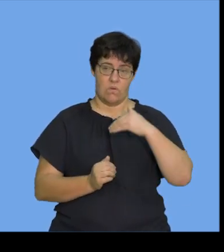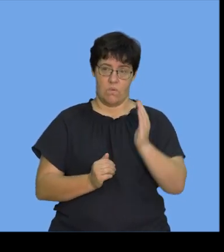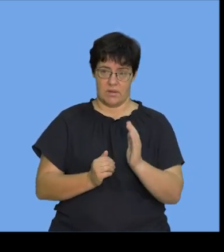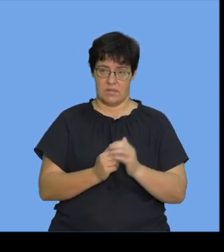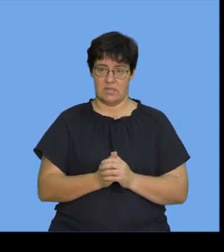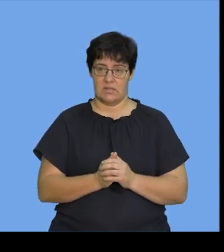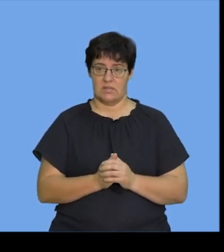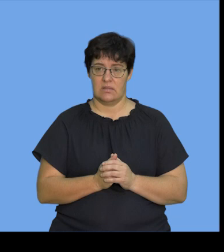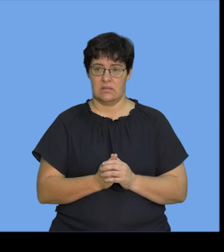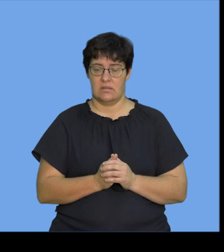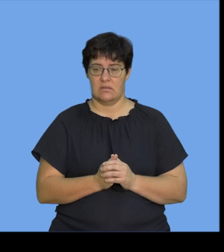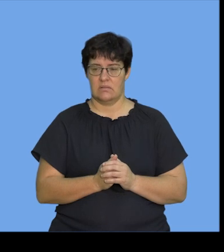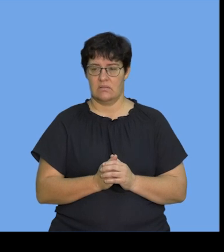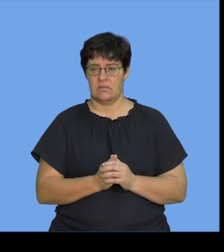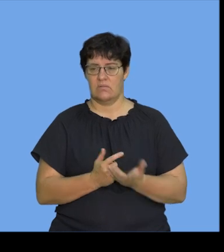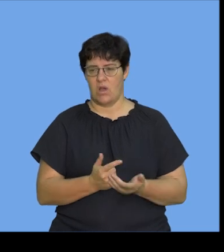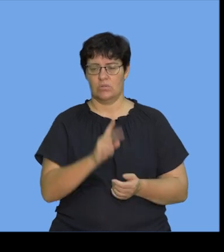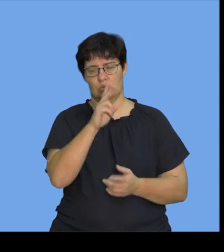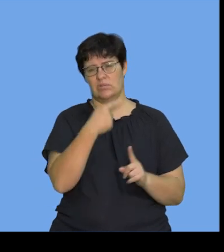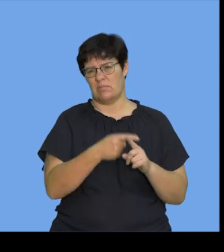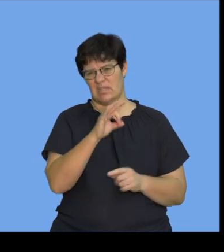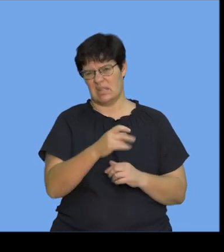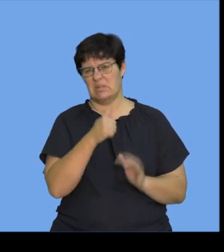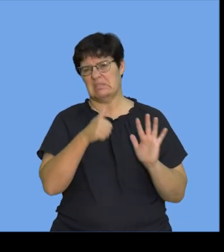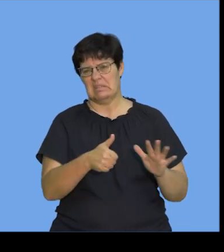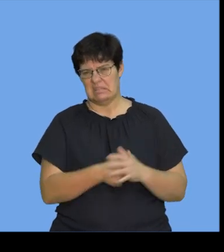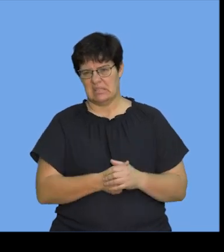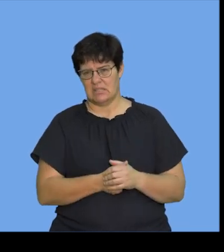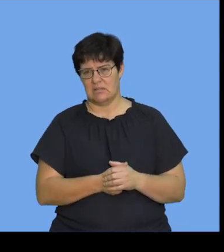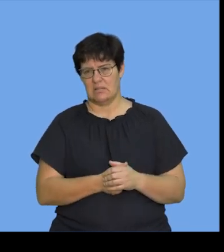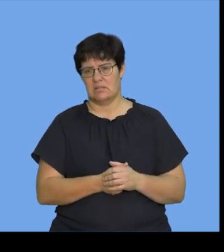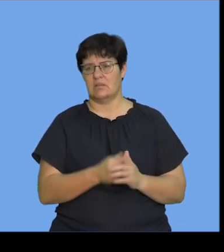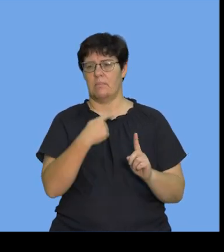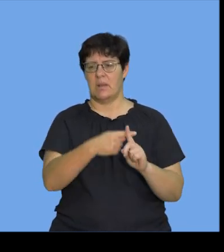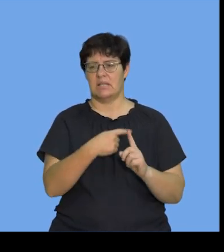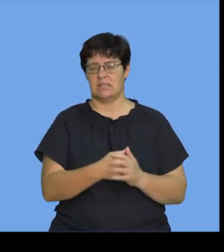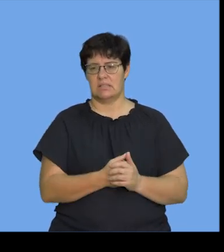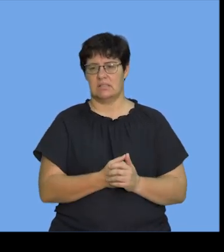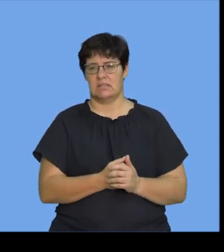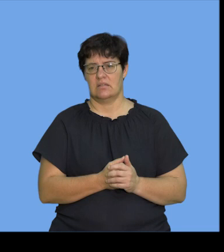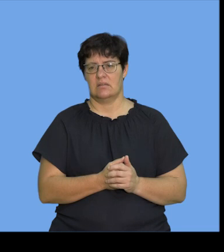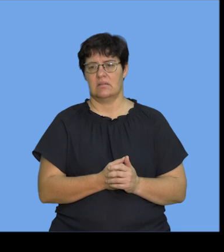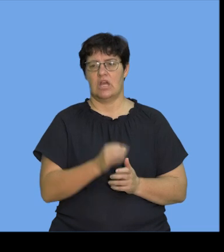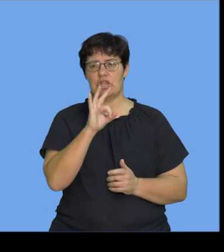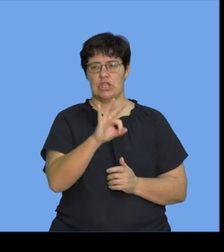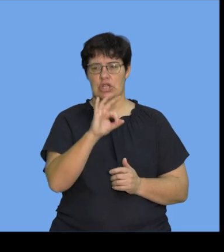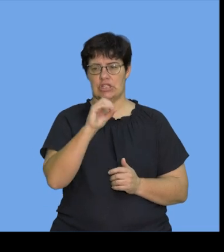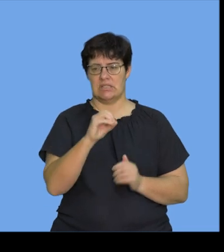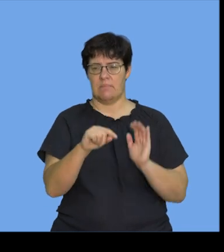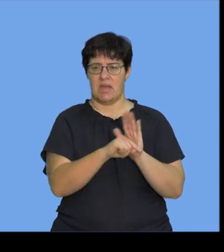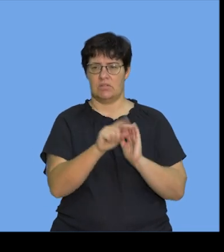let me just open 1 because 2 times 3 is just 6. 6 plus, and then the 30